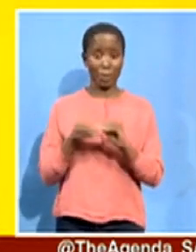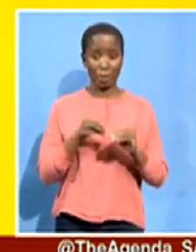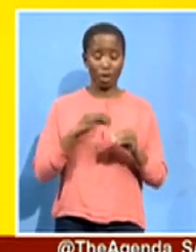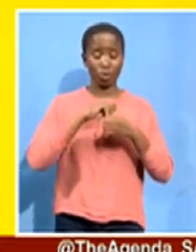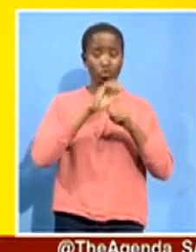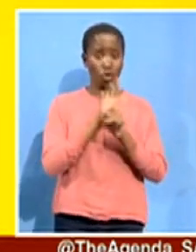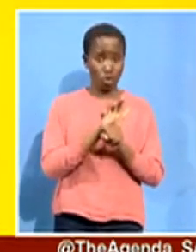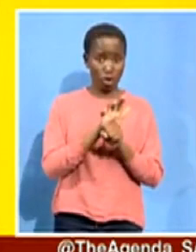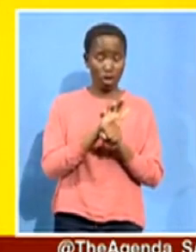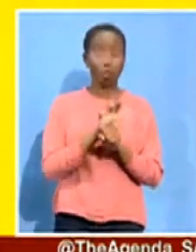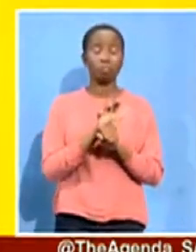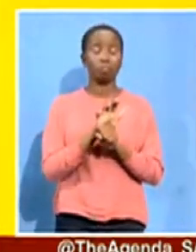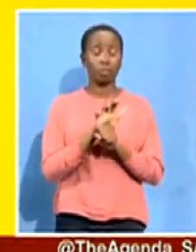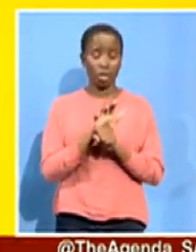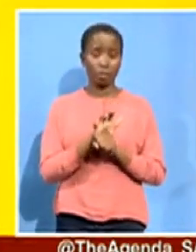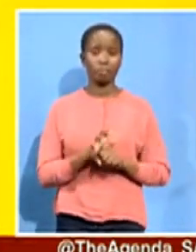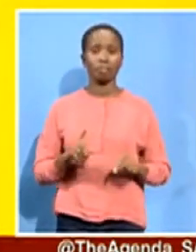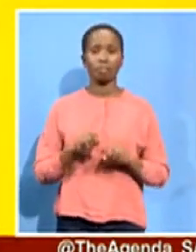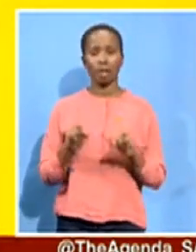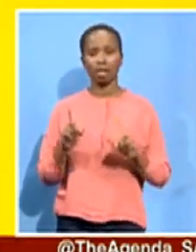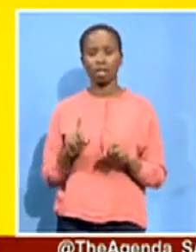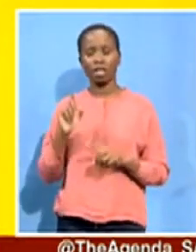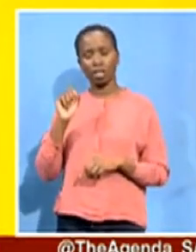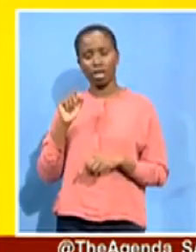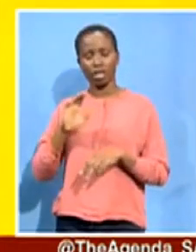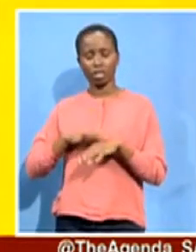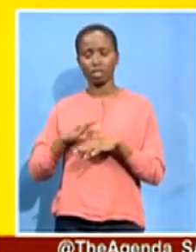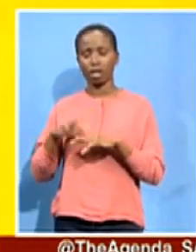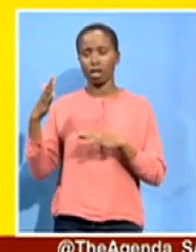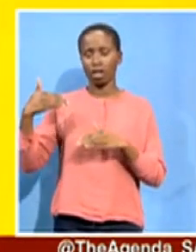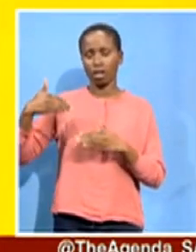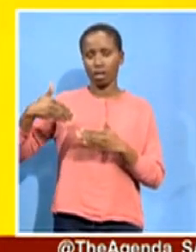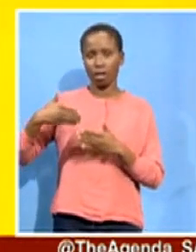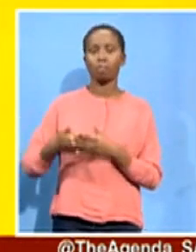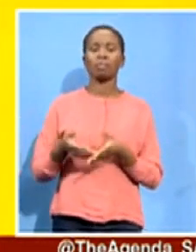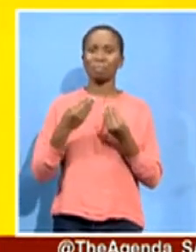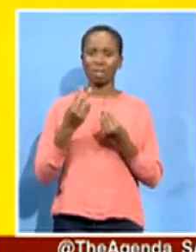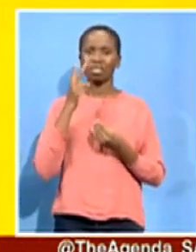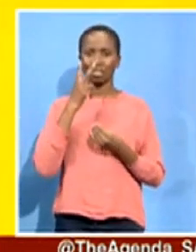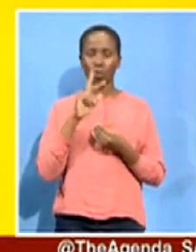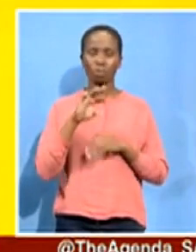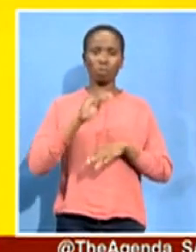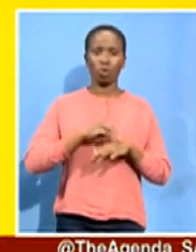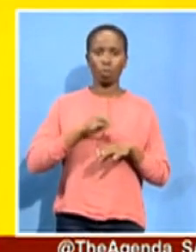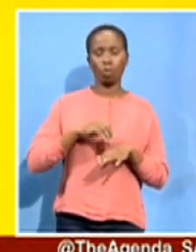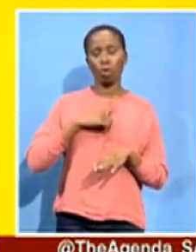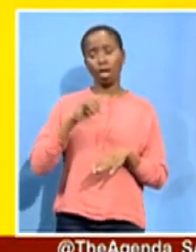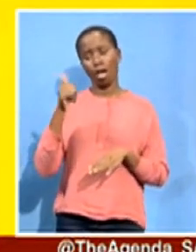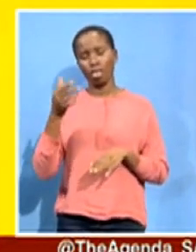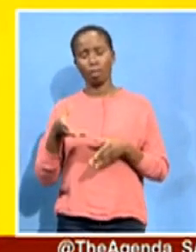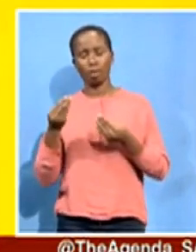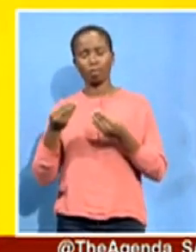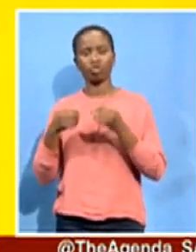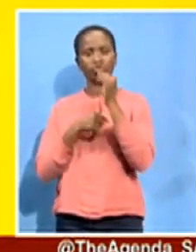throughout that time, you had so many problems in, the other structure of the National Youth Trust